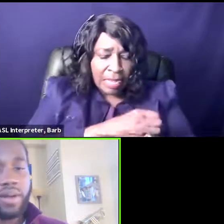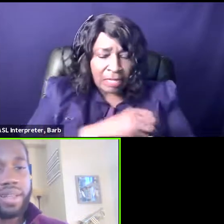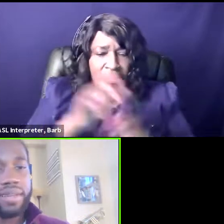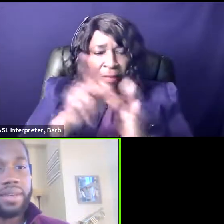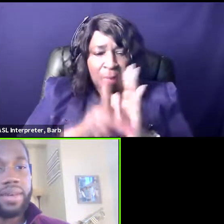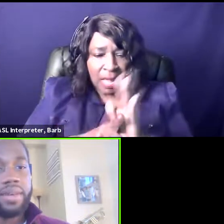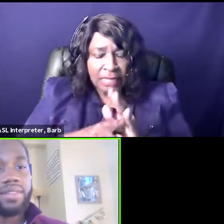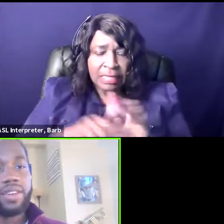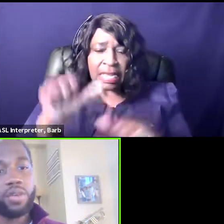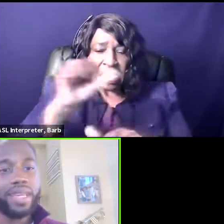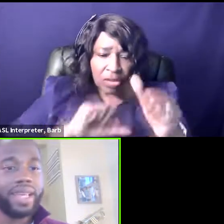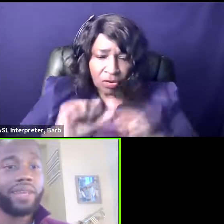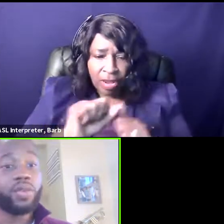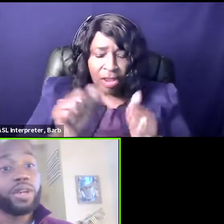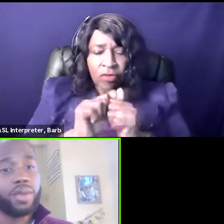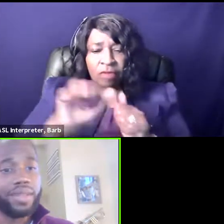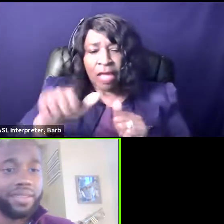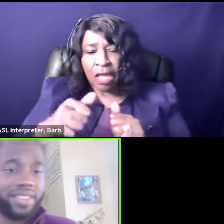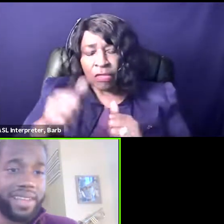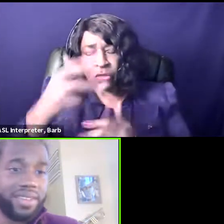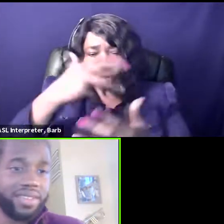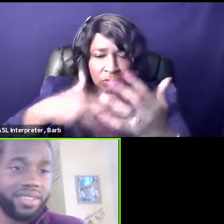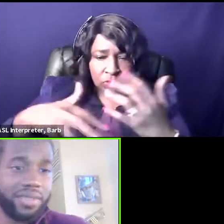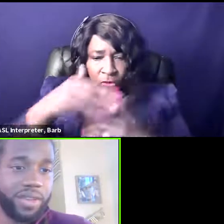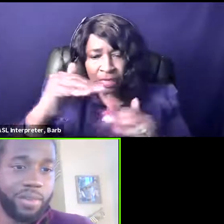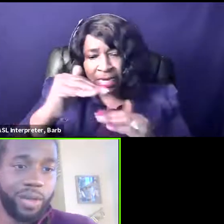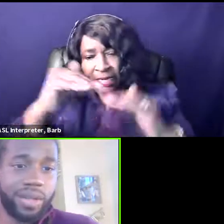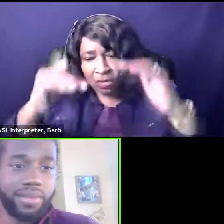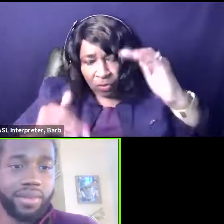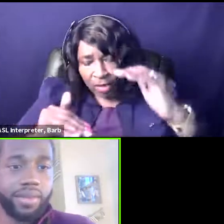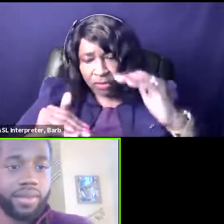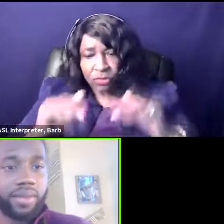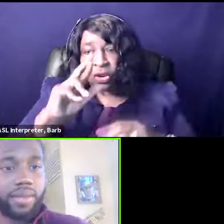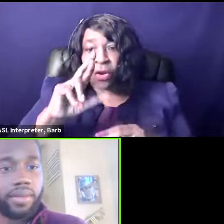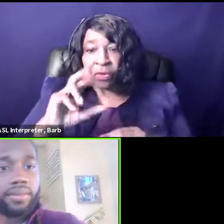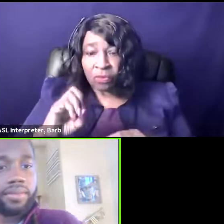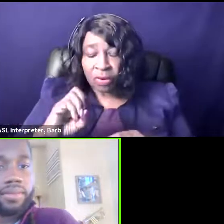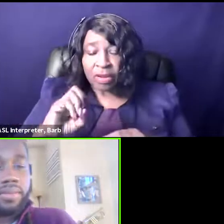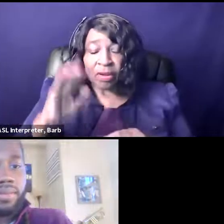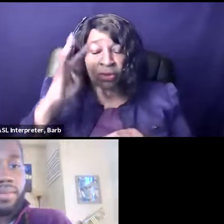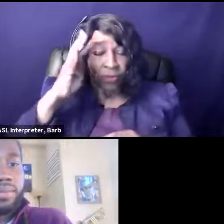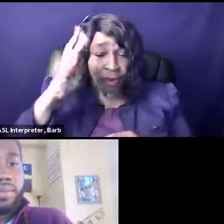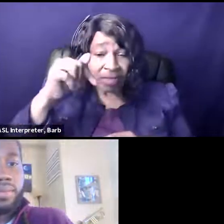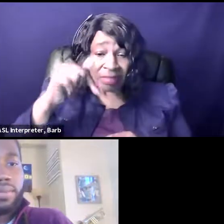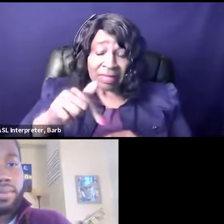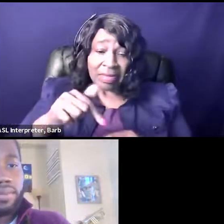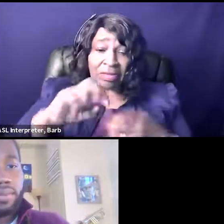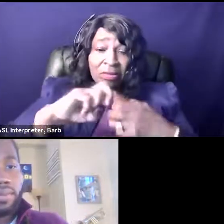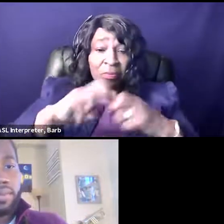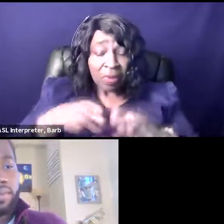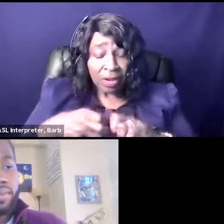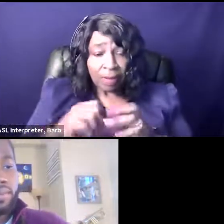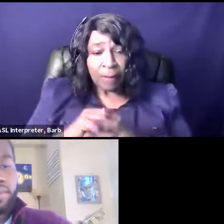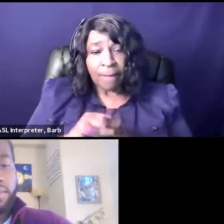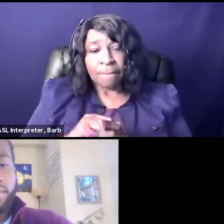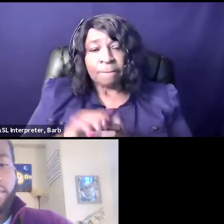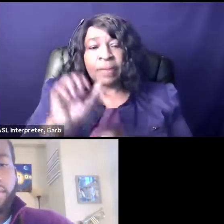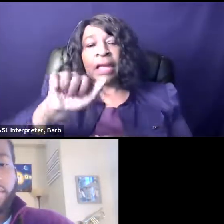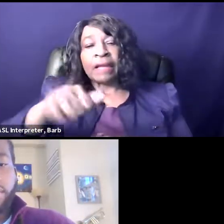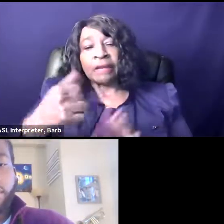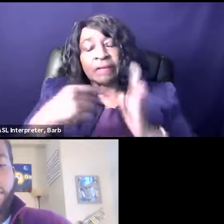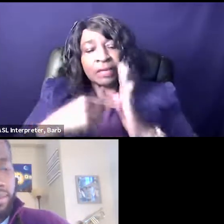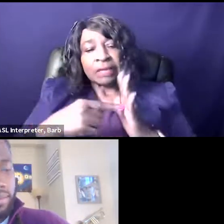social inequality to create and recreate these challenges in different communities? Mm-hmm. So another example could